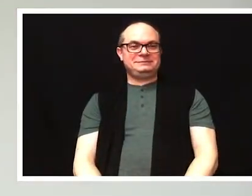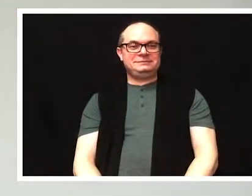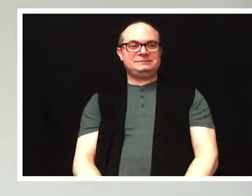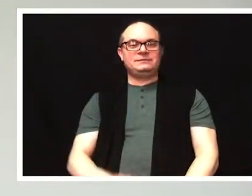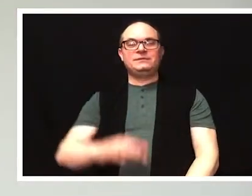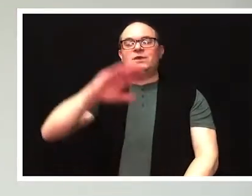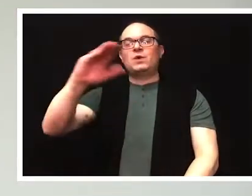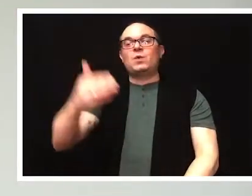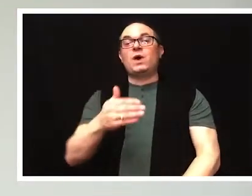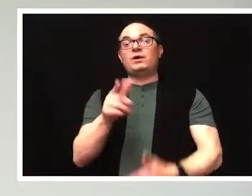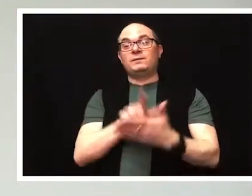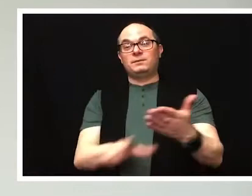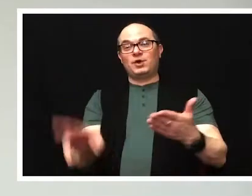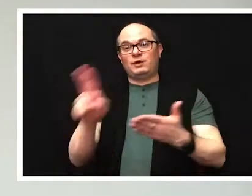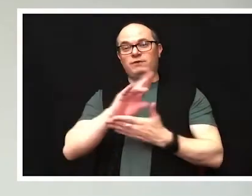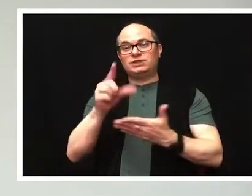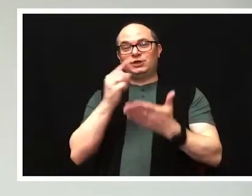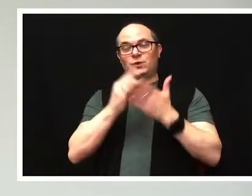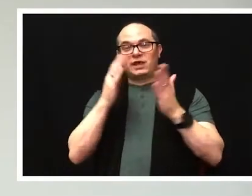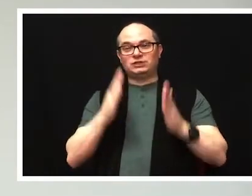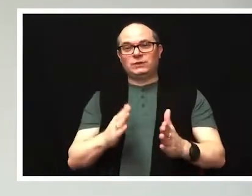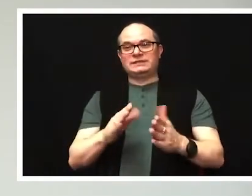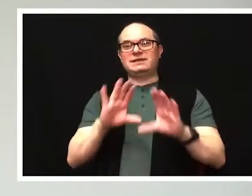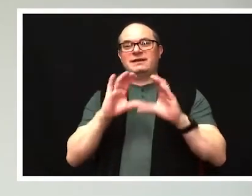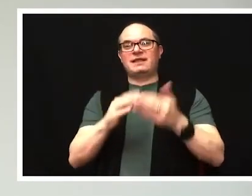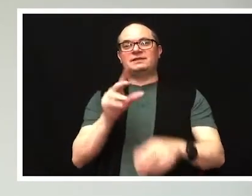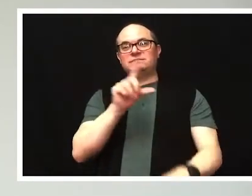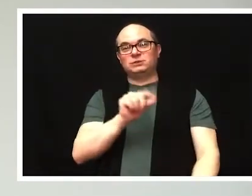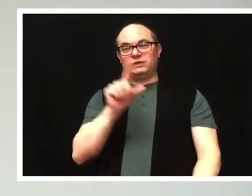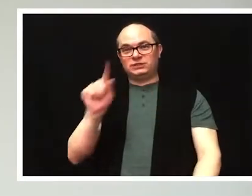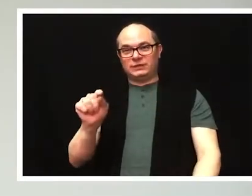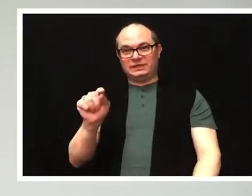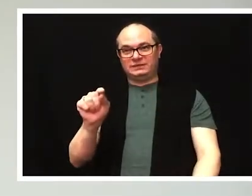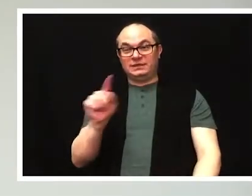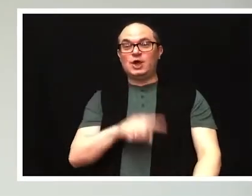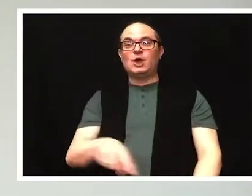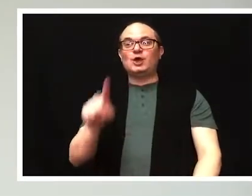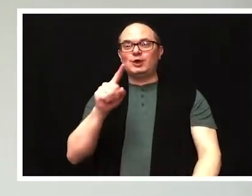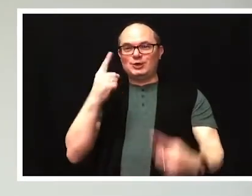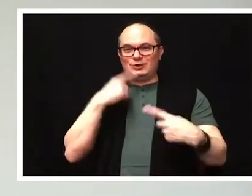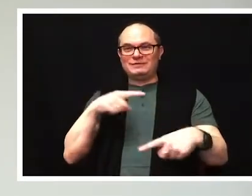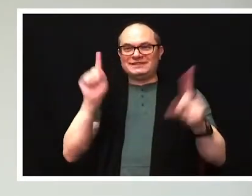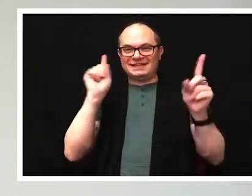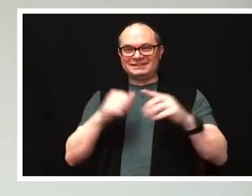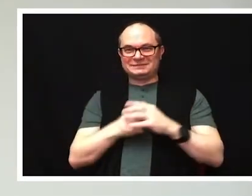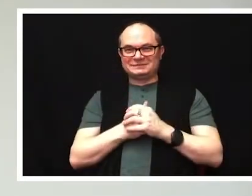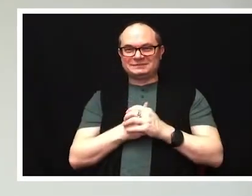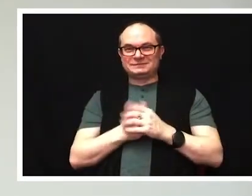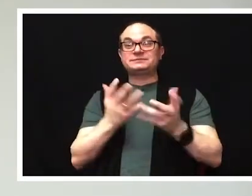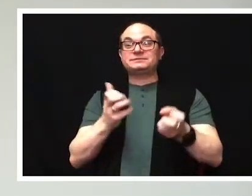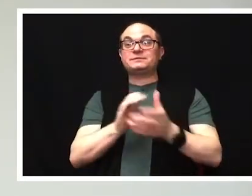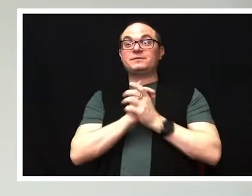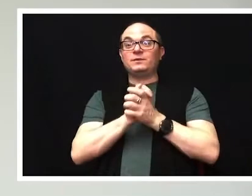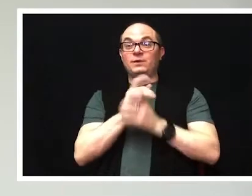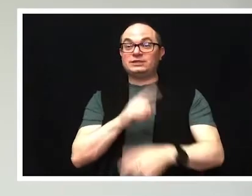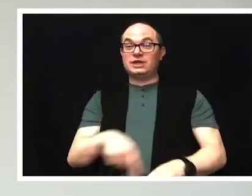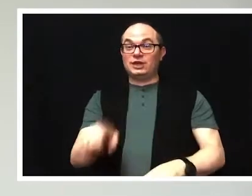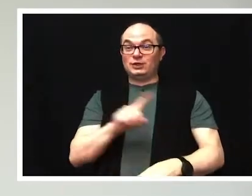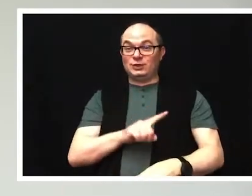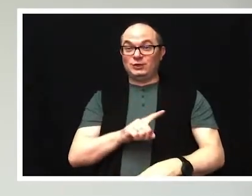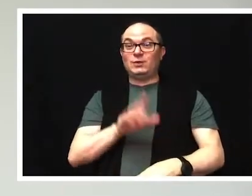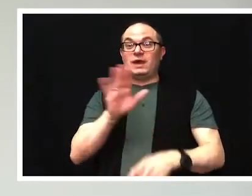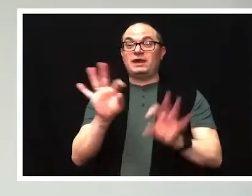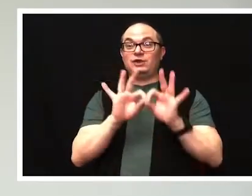Welcome, Lamar University graduates, class of 2020. You all have done it. I would like to congratulate you and